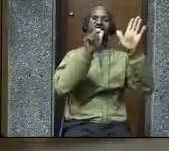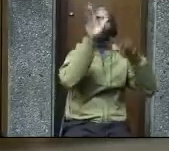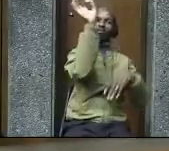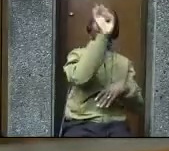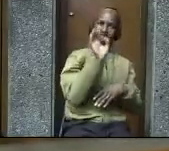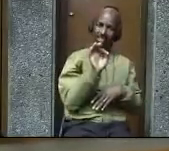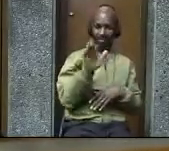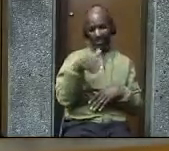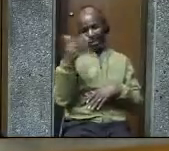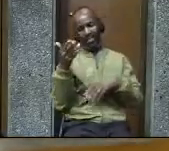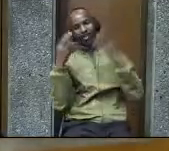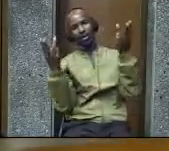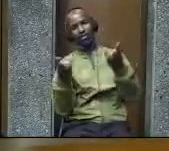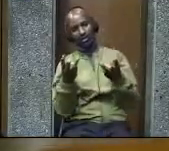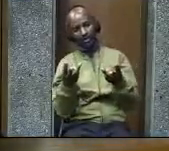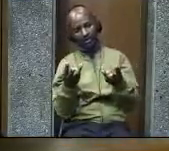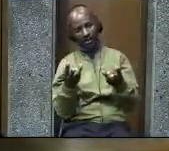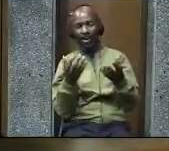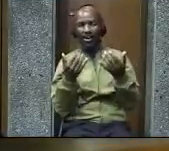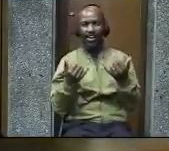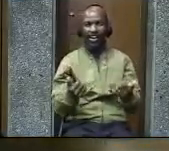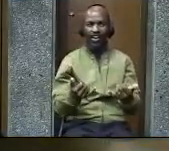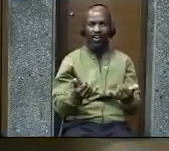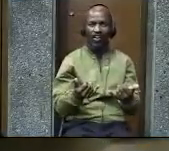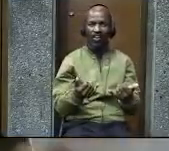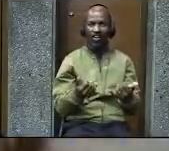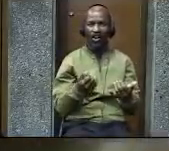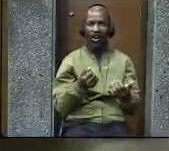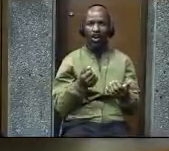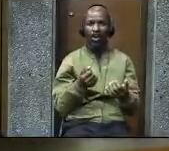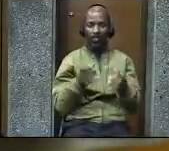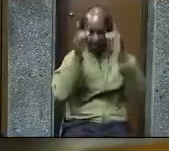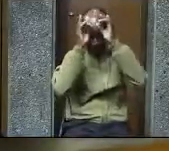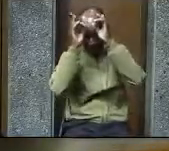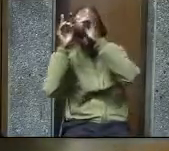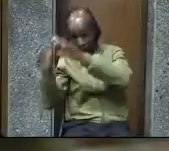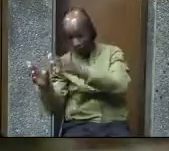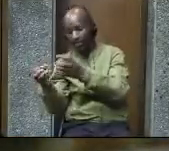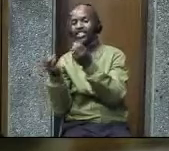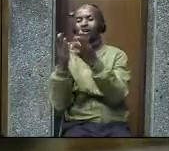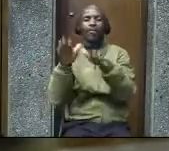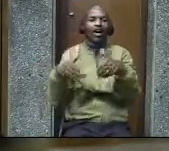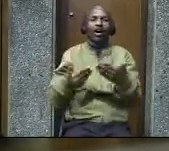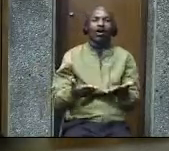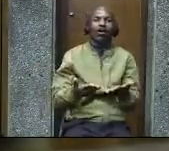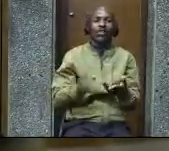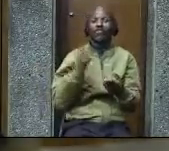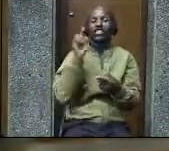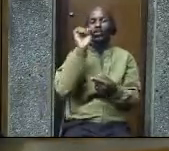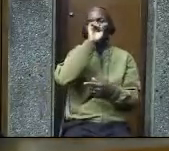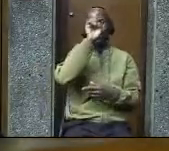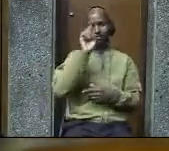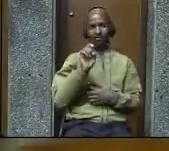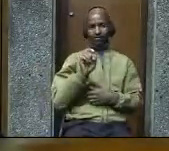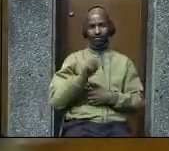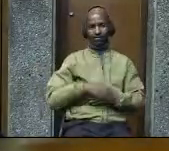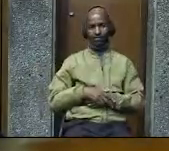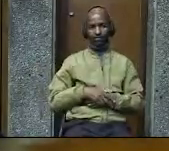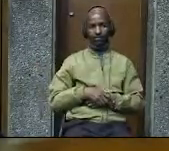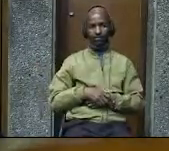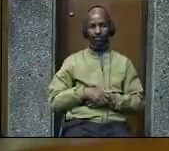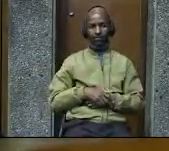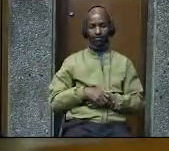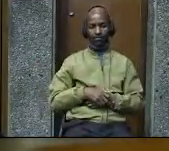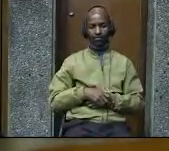you own a abanya bantu. So, kwenzwa hindlo, what informs those stats? That's the first question.